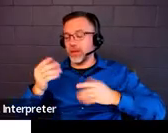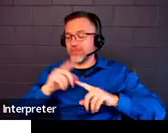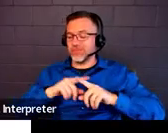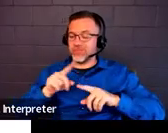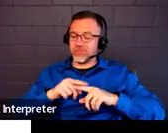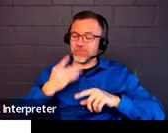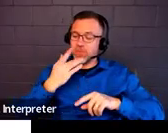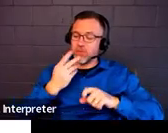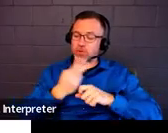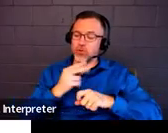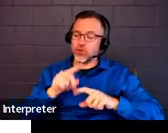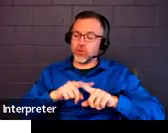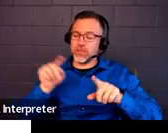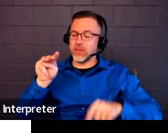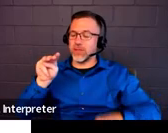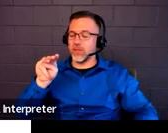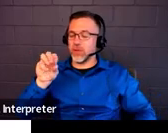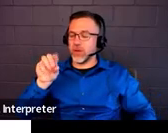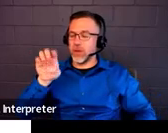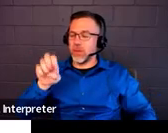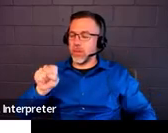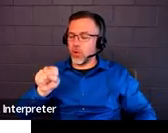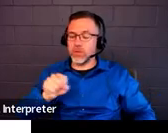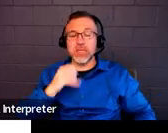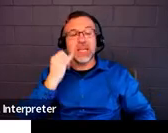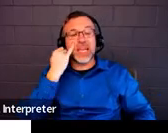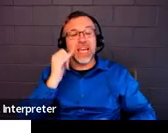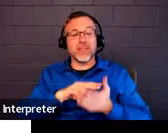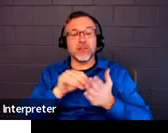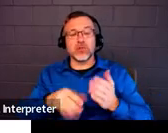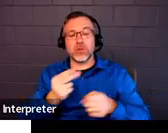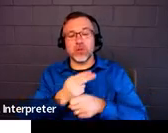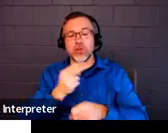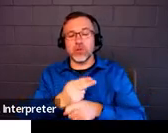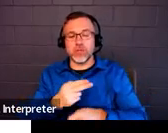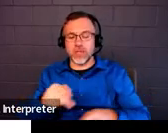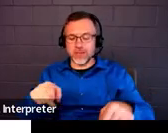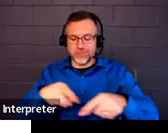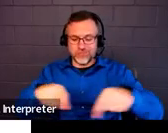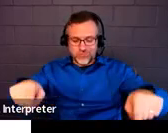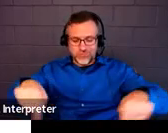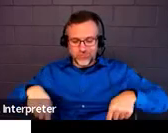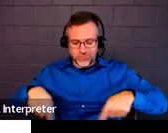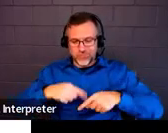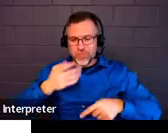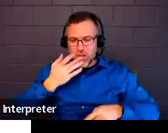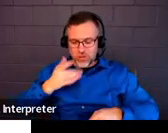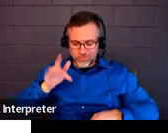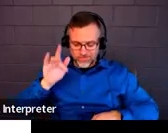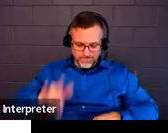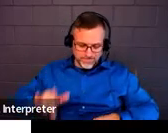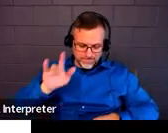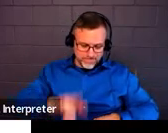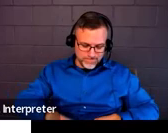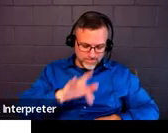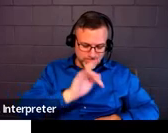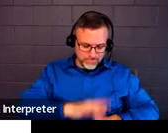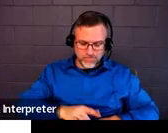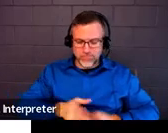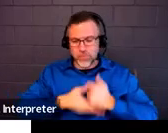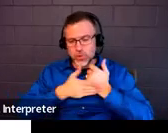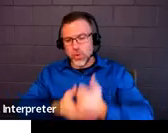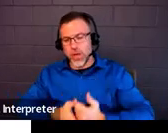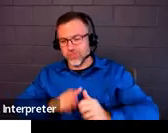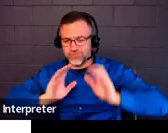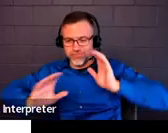our students who use communicative devices, we would be looking at that information as well. And